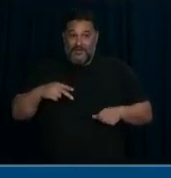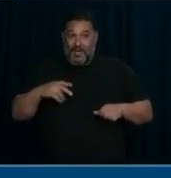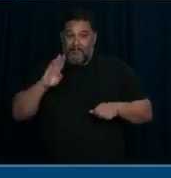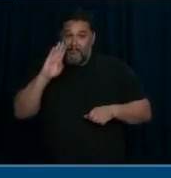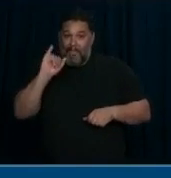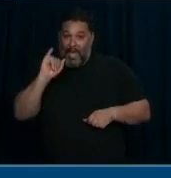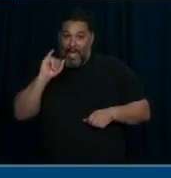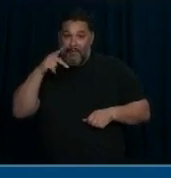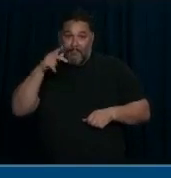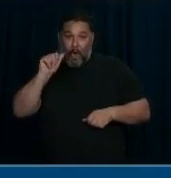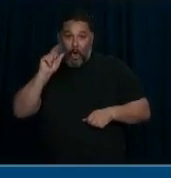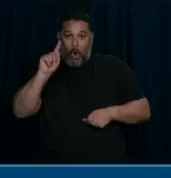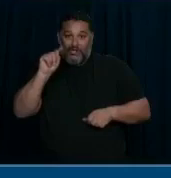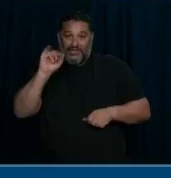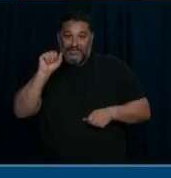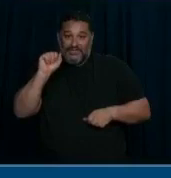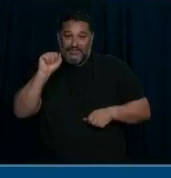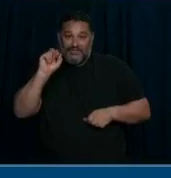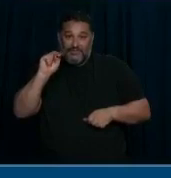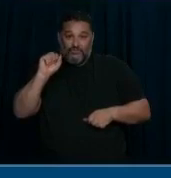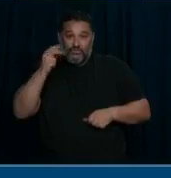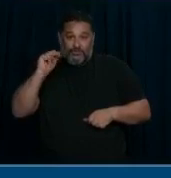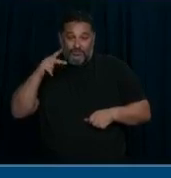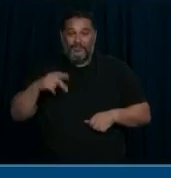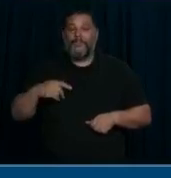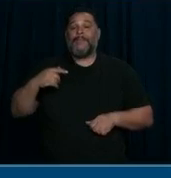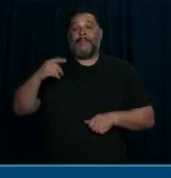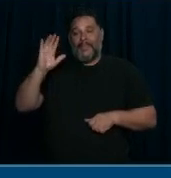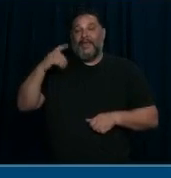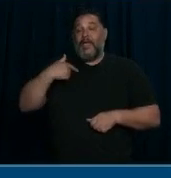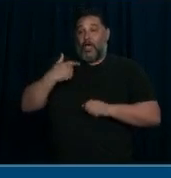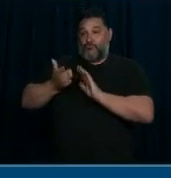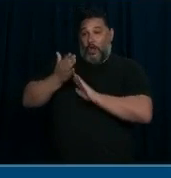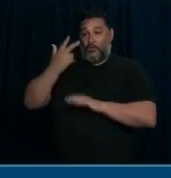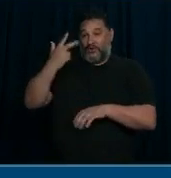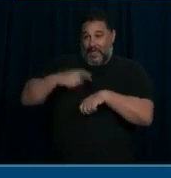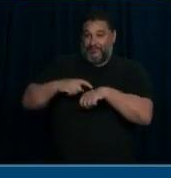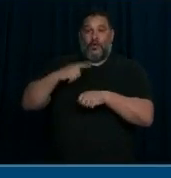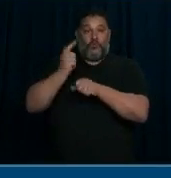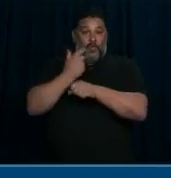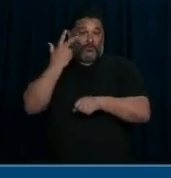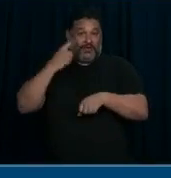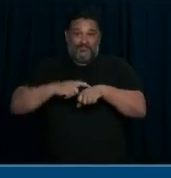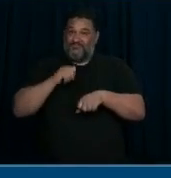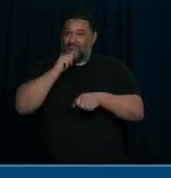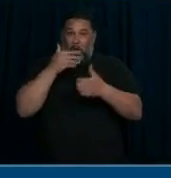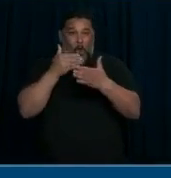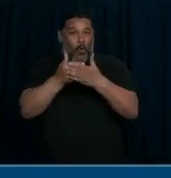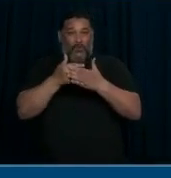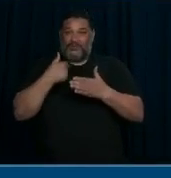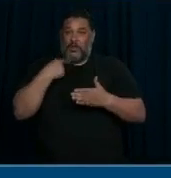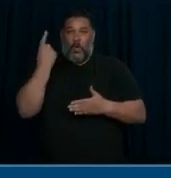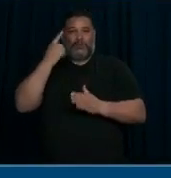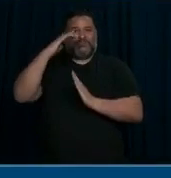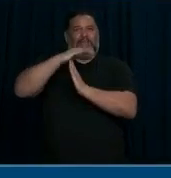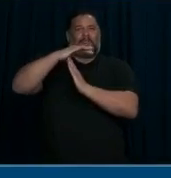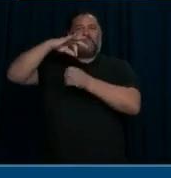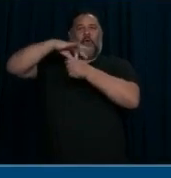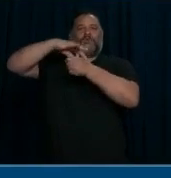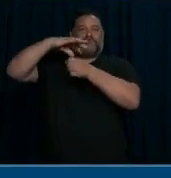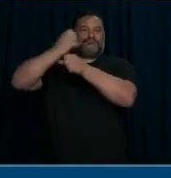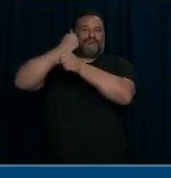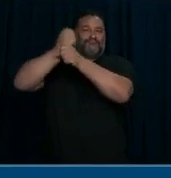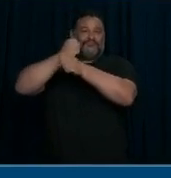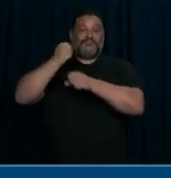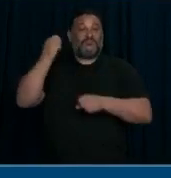Well, I've run 3 times and I've won 3 times, and it wasn't close in the competitive elections. I was always the top vote getter, and the reason was,